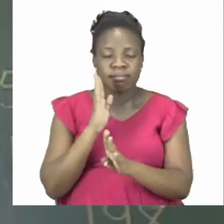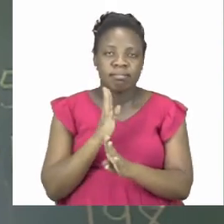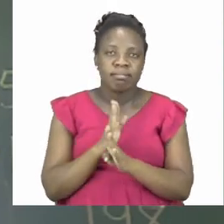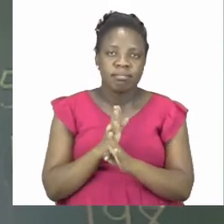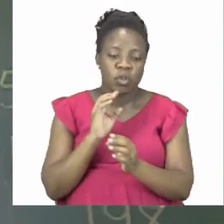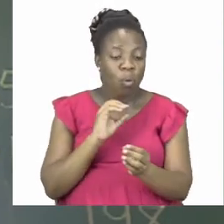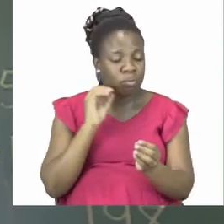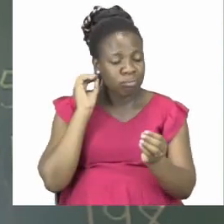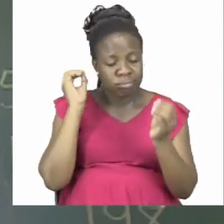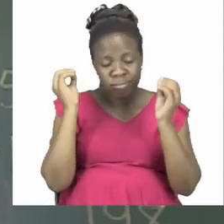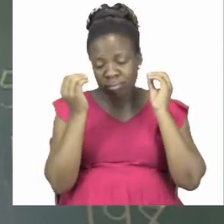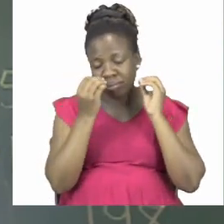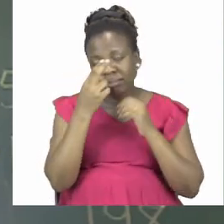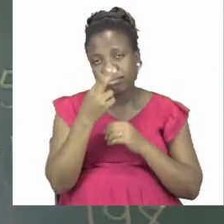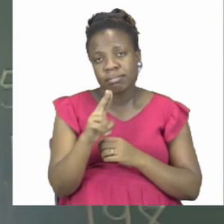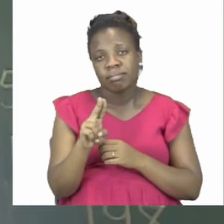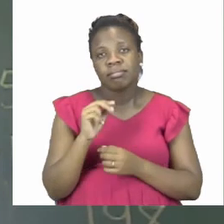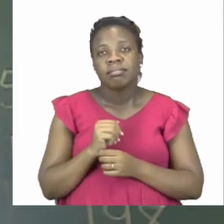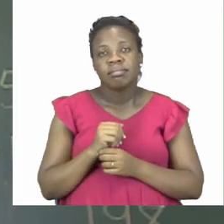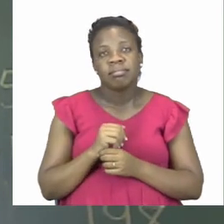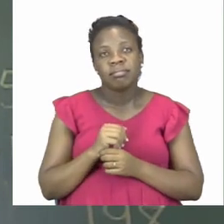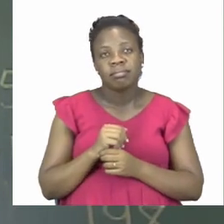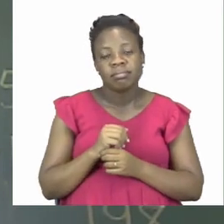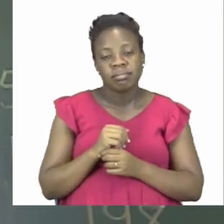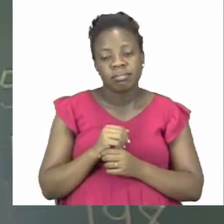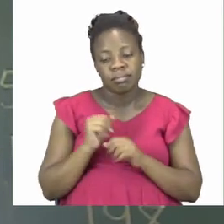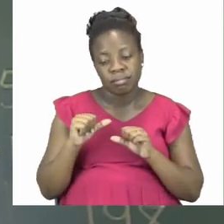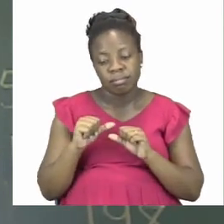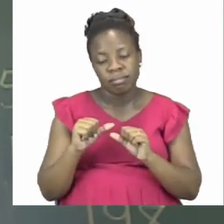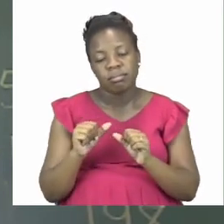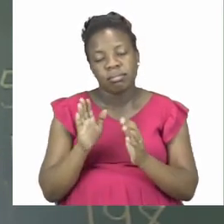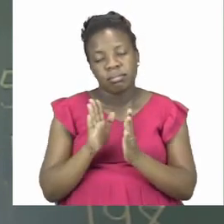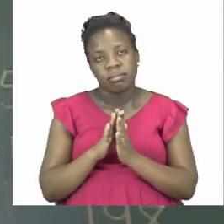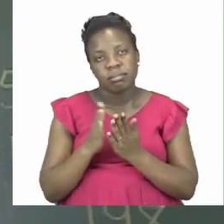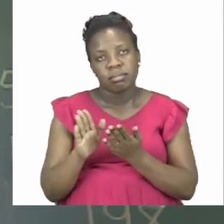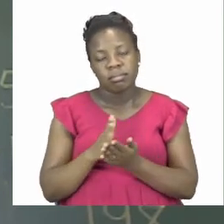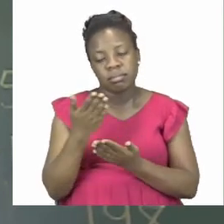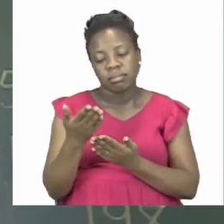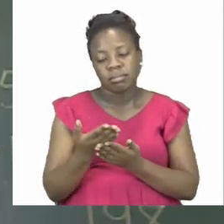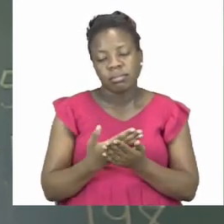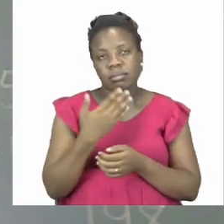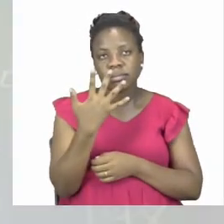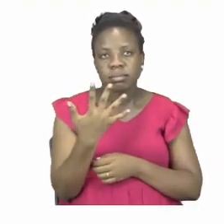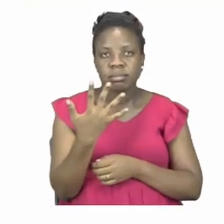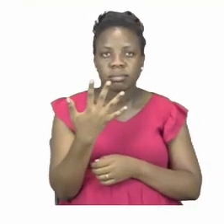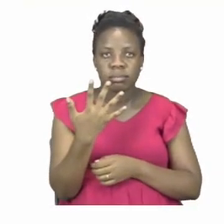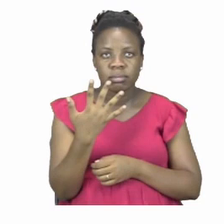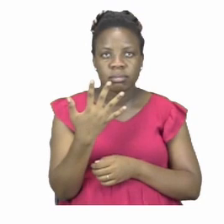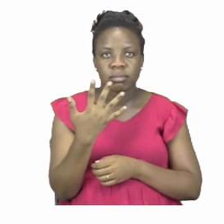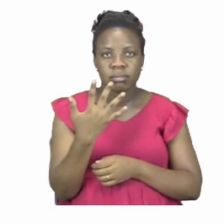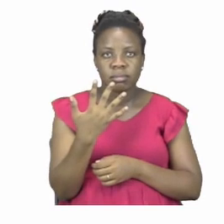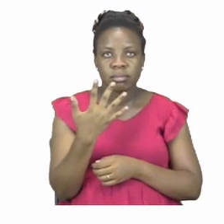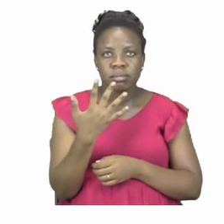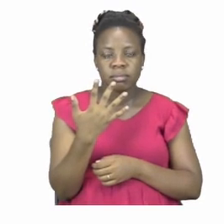up. Let's now move on to the next page for this exercise, page 5. On page 5,